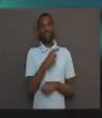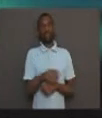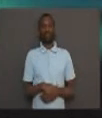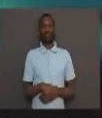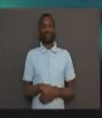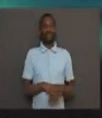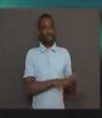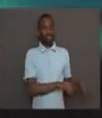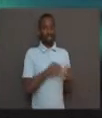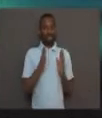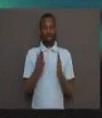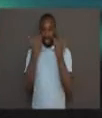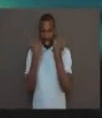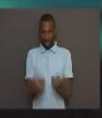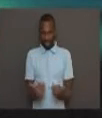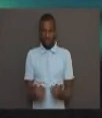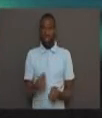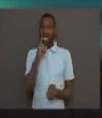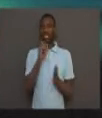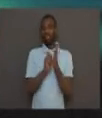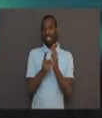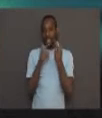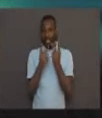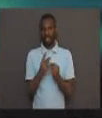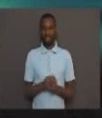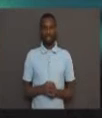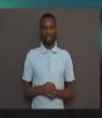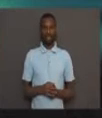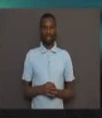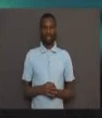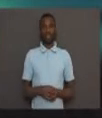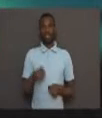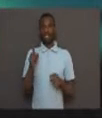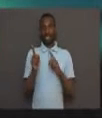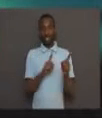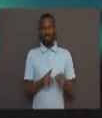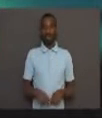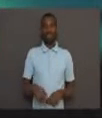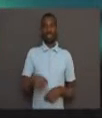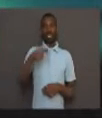Students, let us look at an example using deuterium.